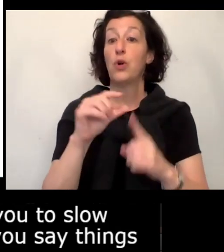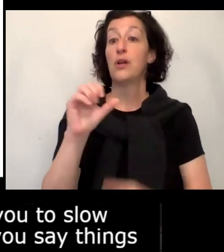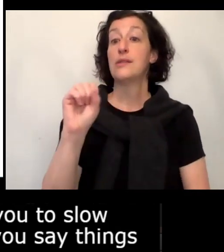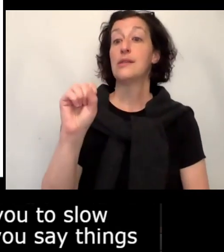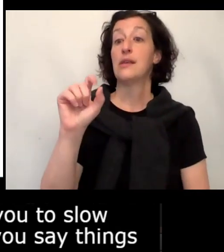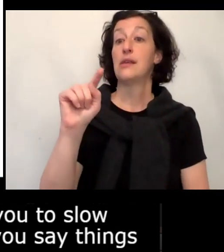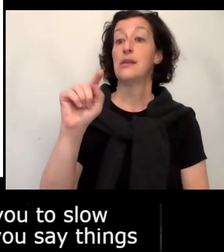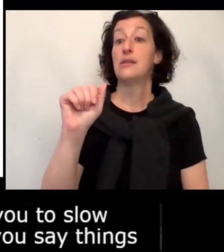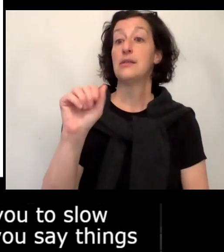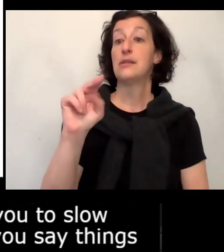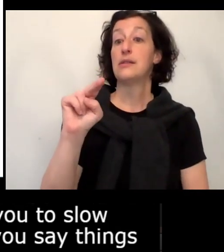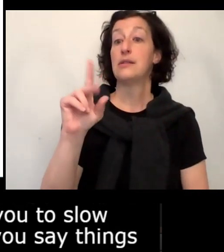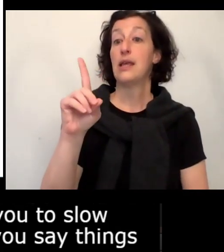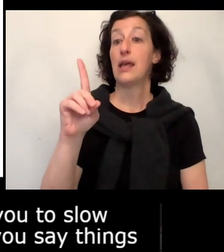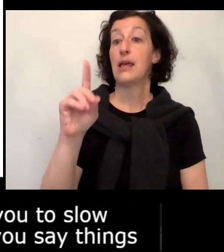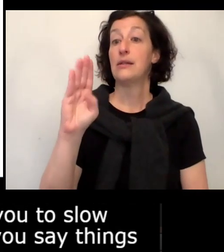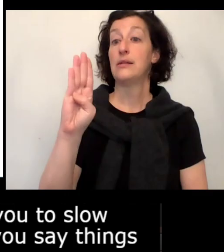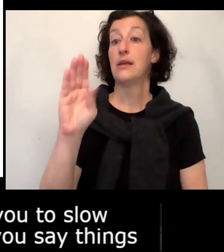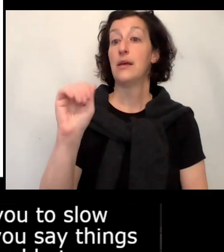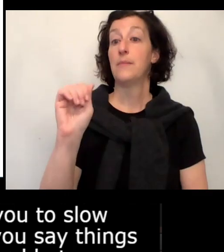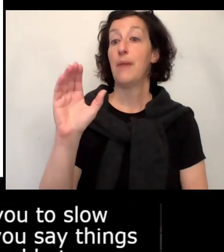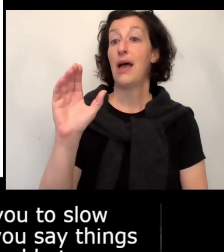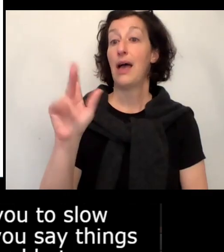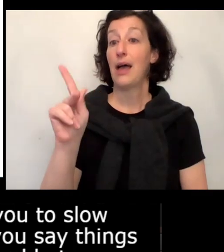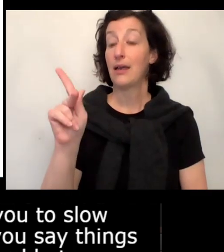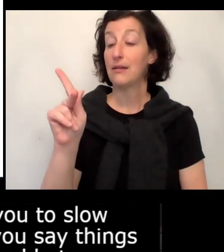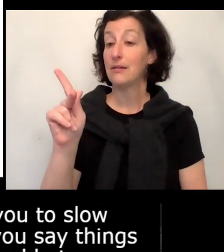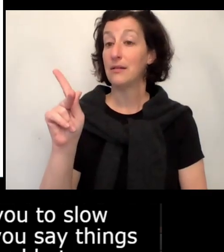Not everyone is able to stand.